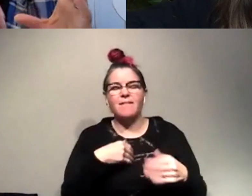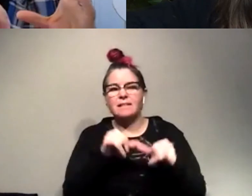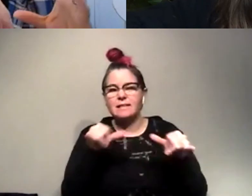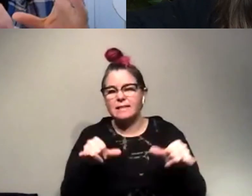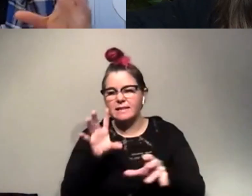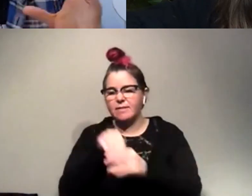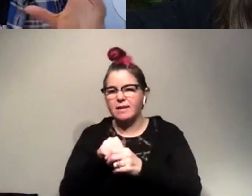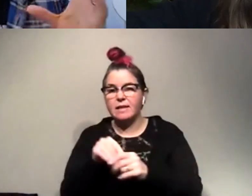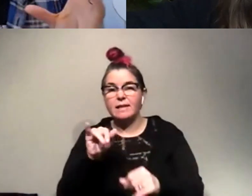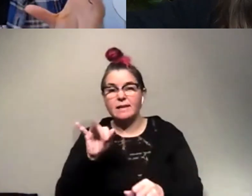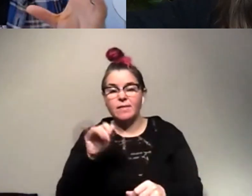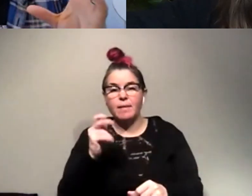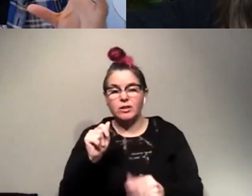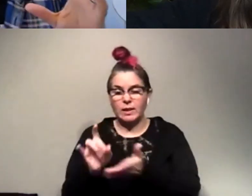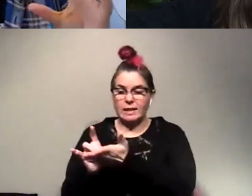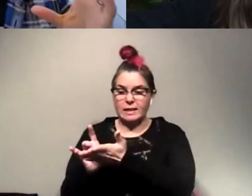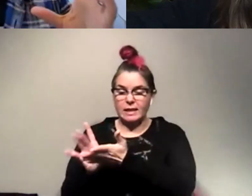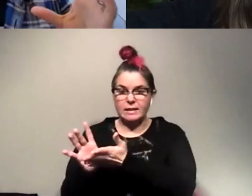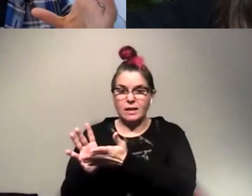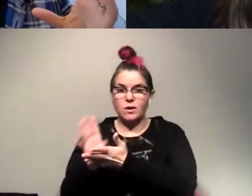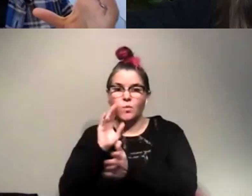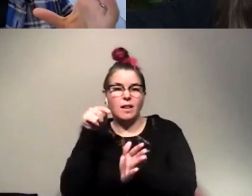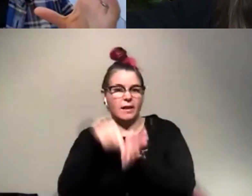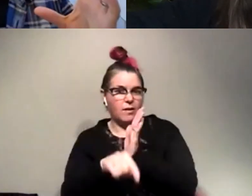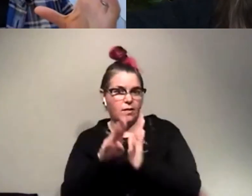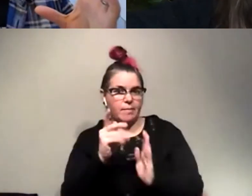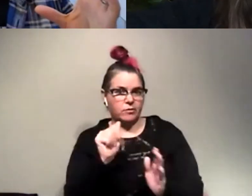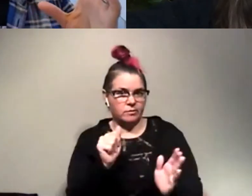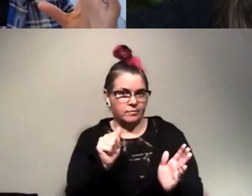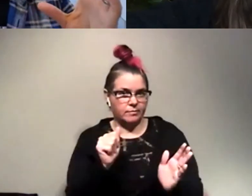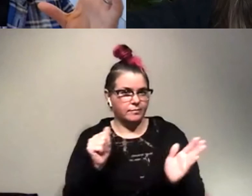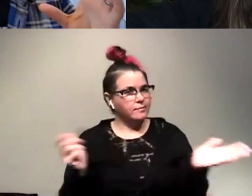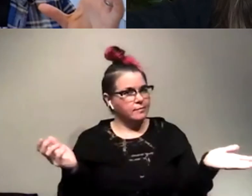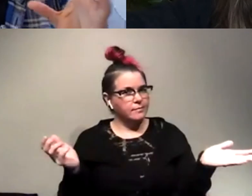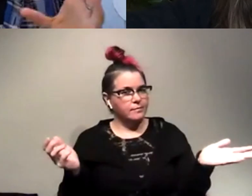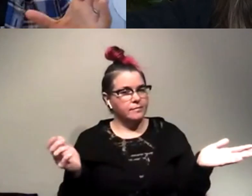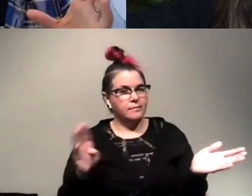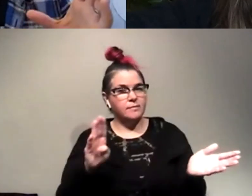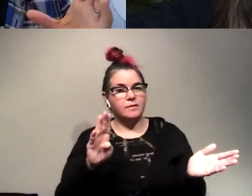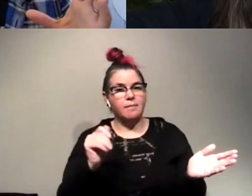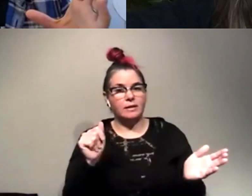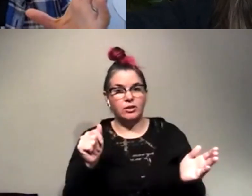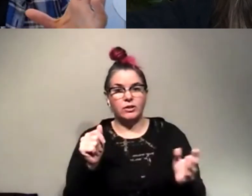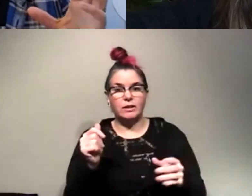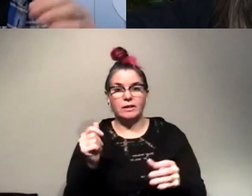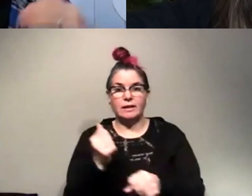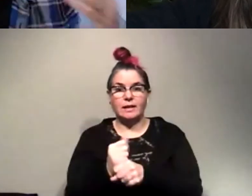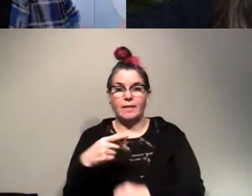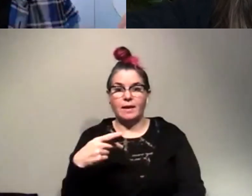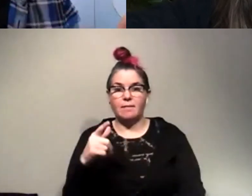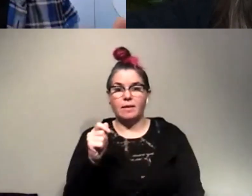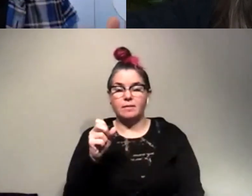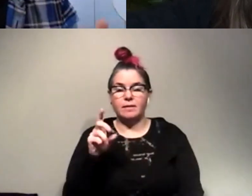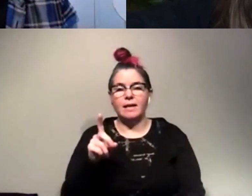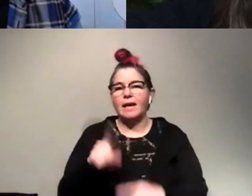that if the bacterium kicks it out, it'll kill the bacteria. So bacteria, once they get the plasmid, cannot get